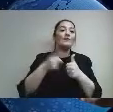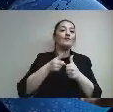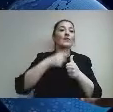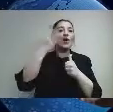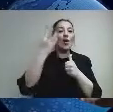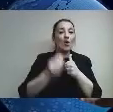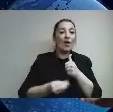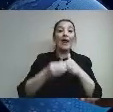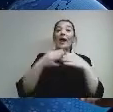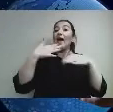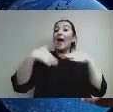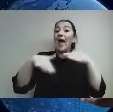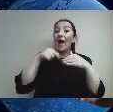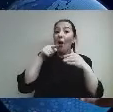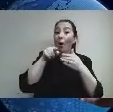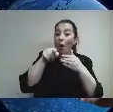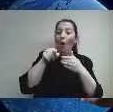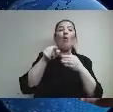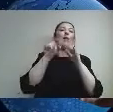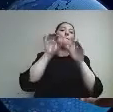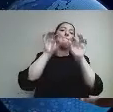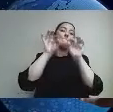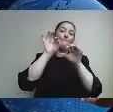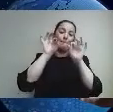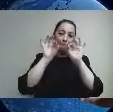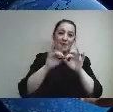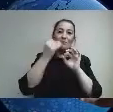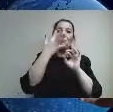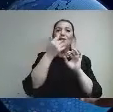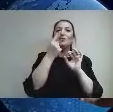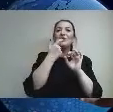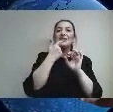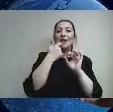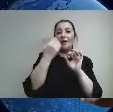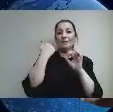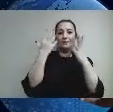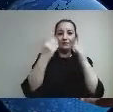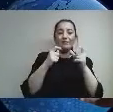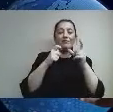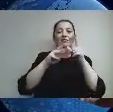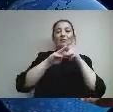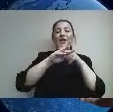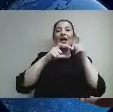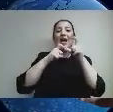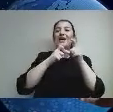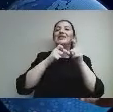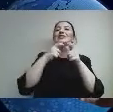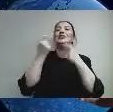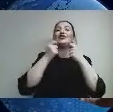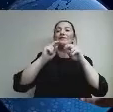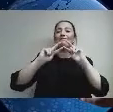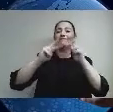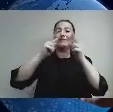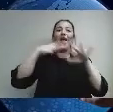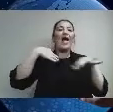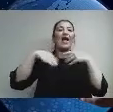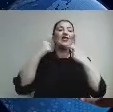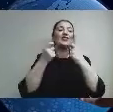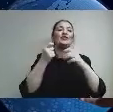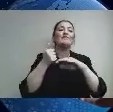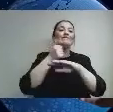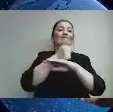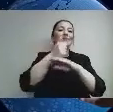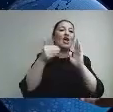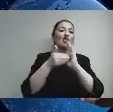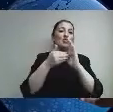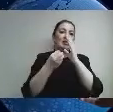S-Career Disabled Individuals Consultancy Company. As you stated, I served as an